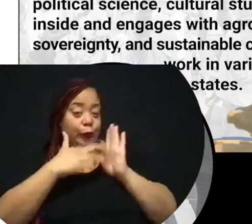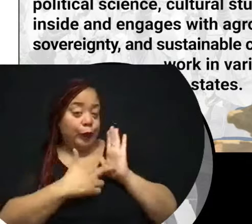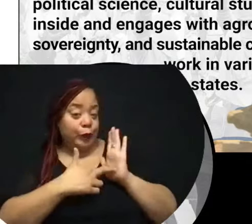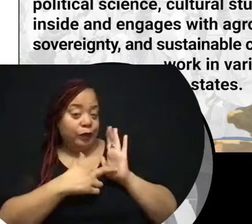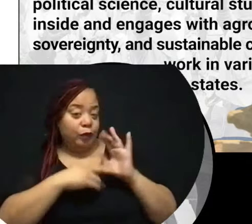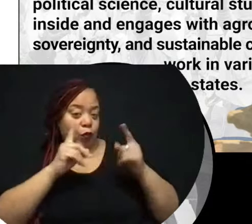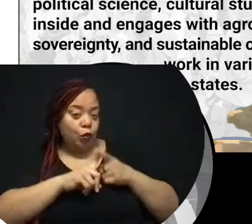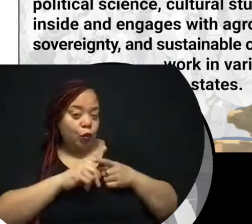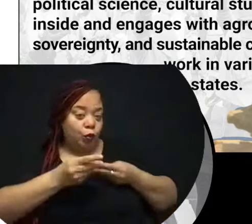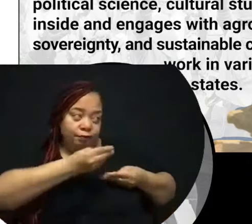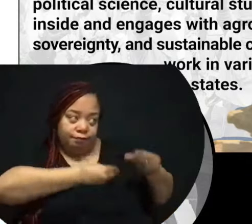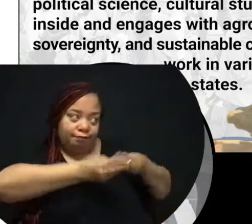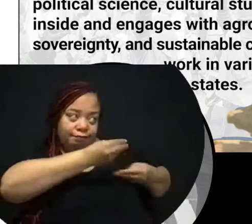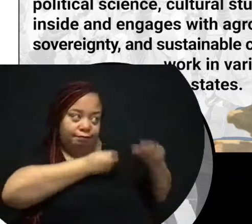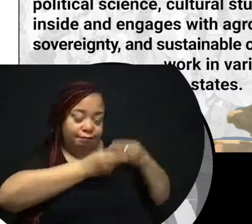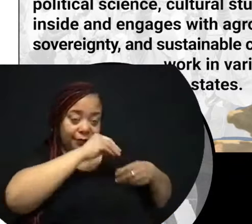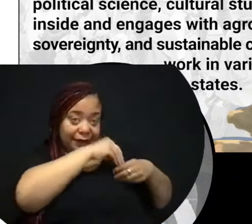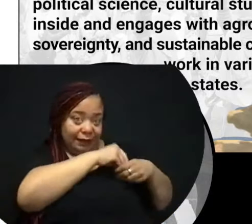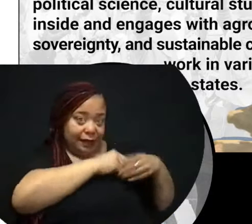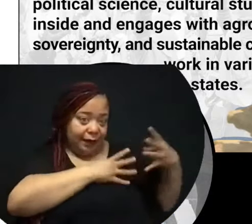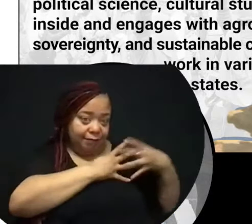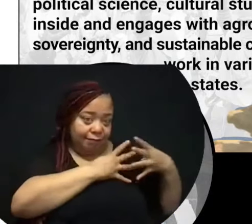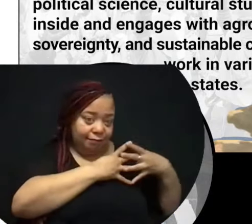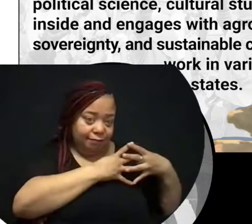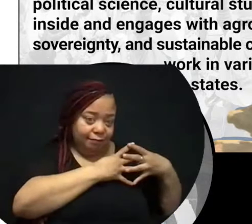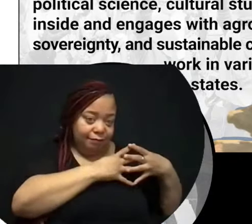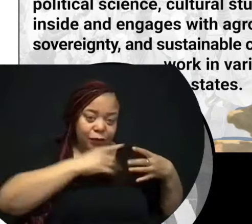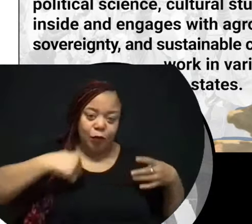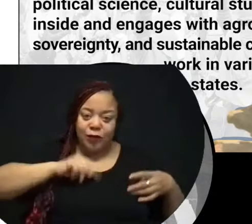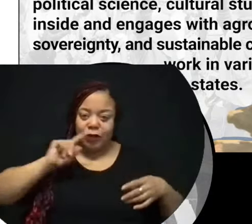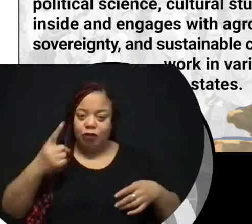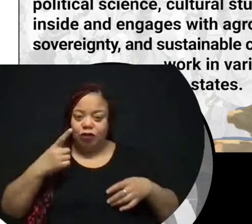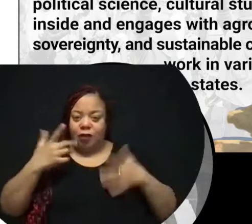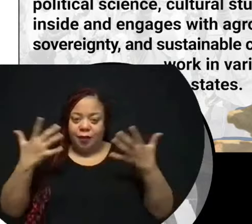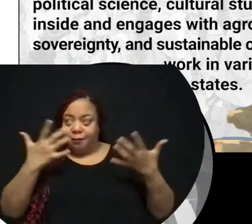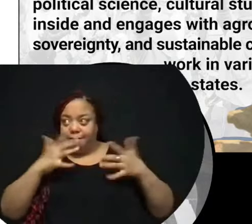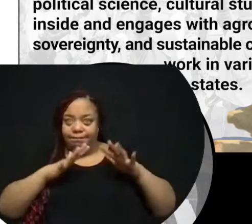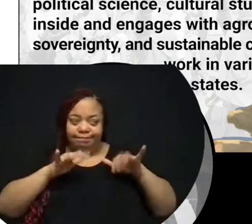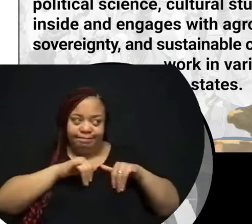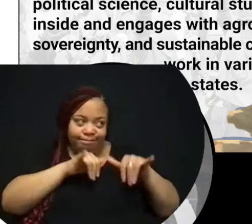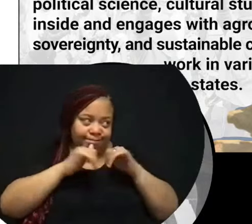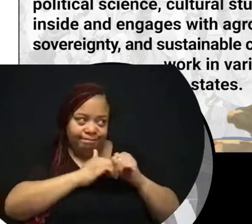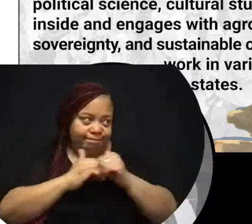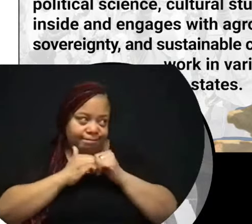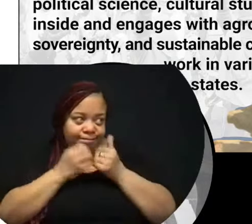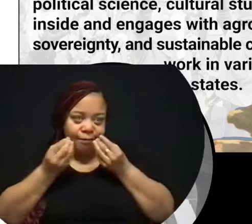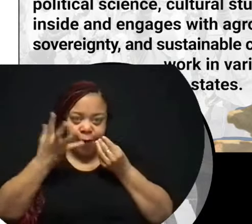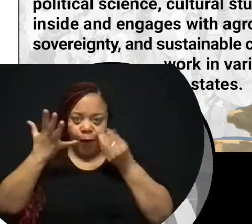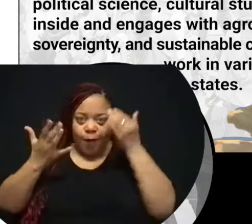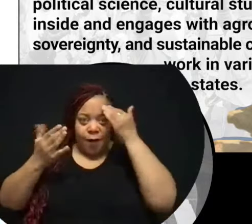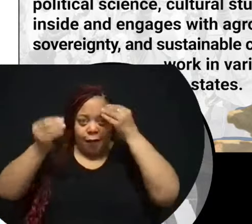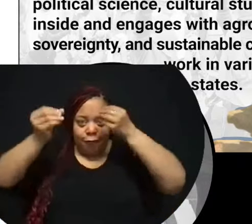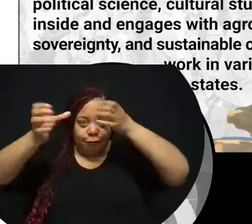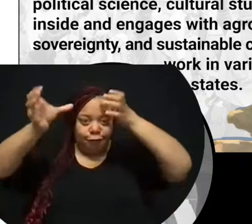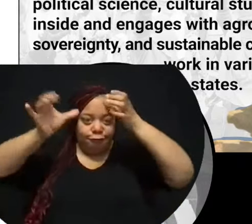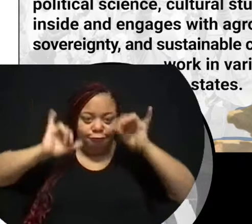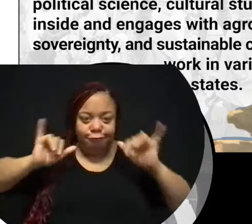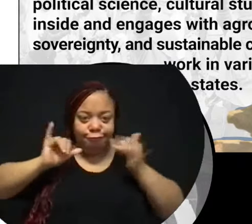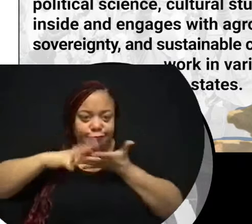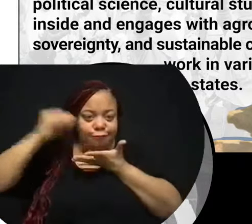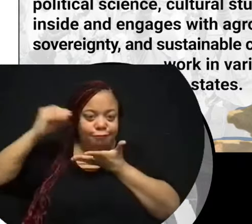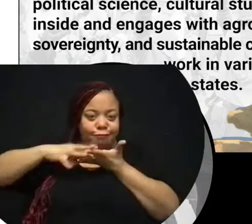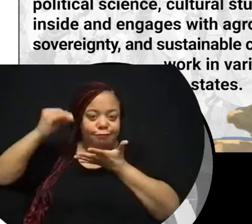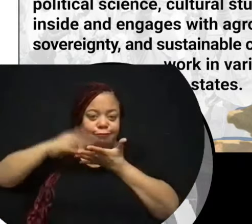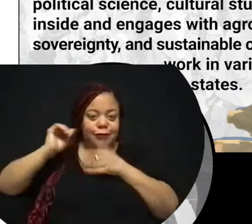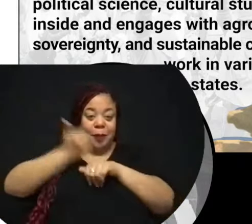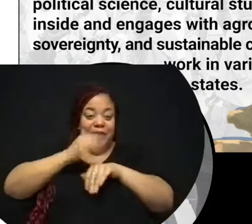growing a program where all we were given was the permission and the tools and supplies to build it, and that